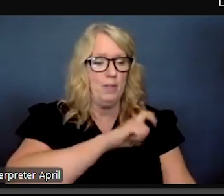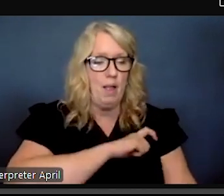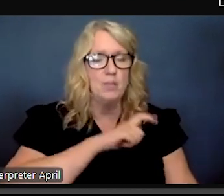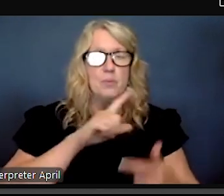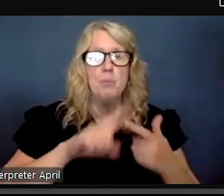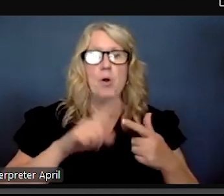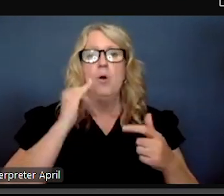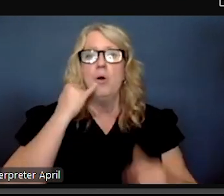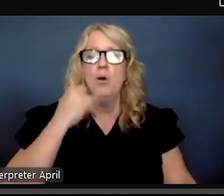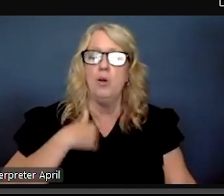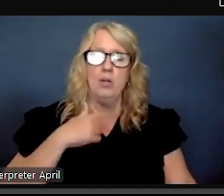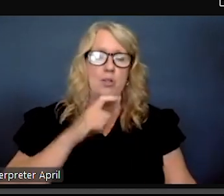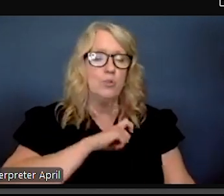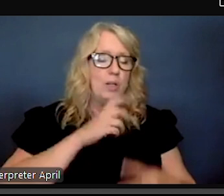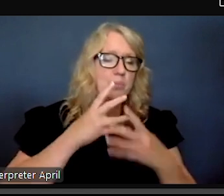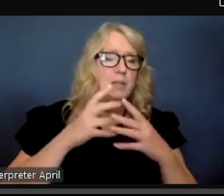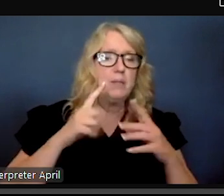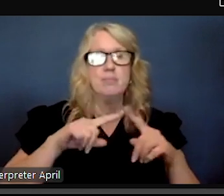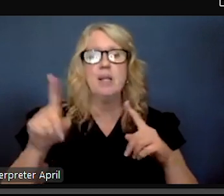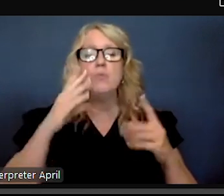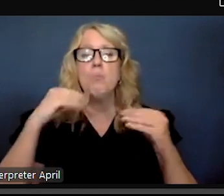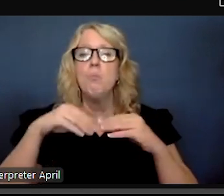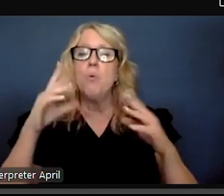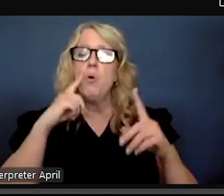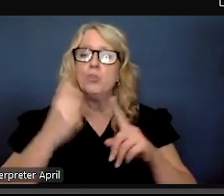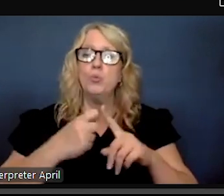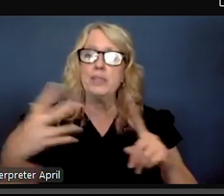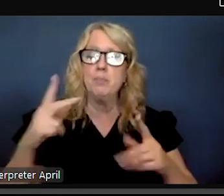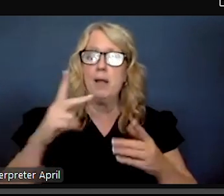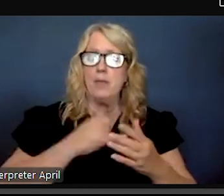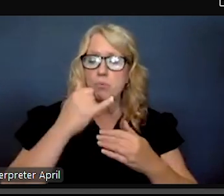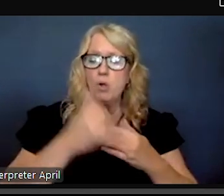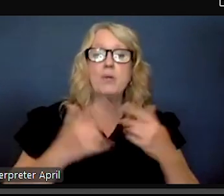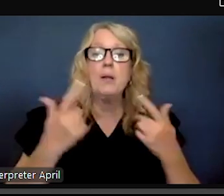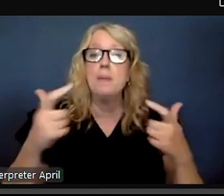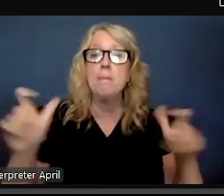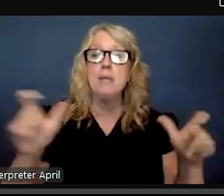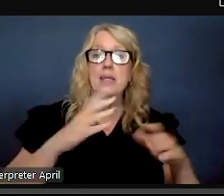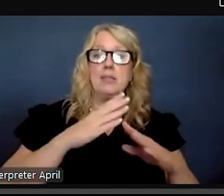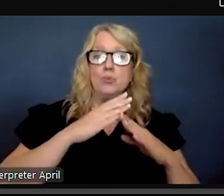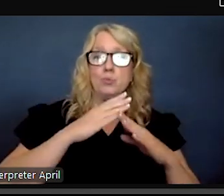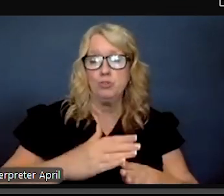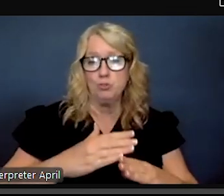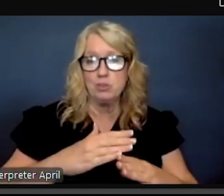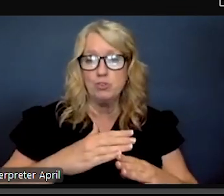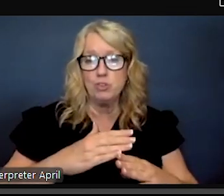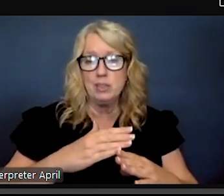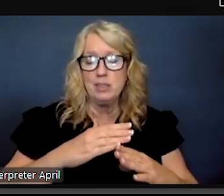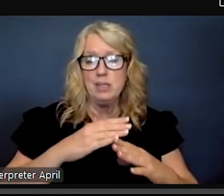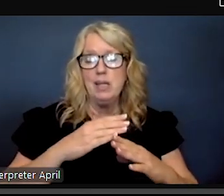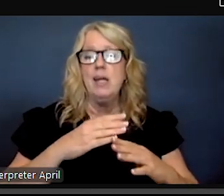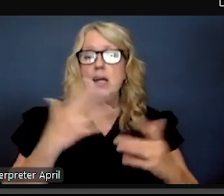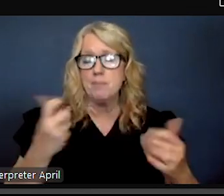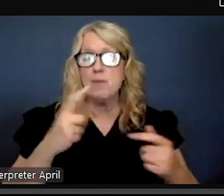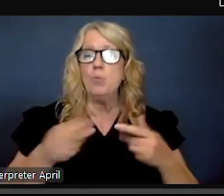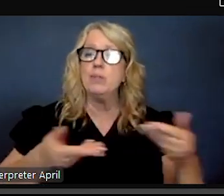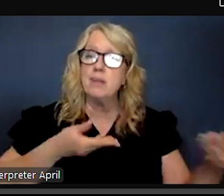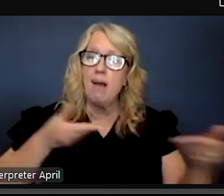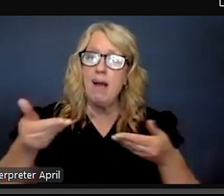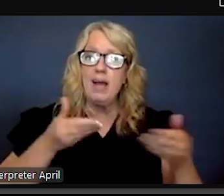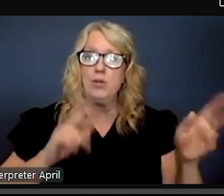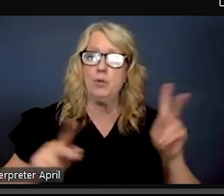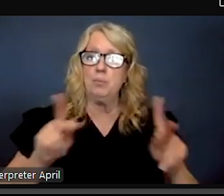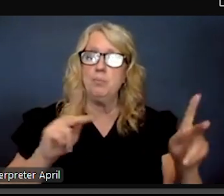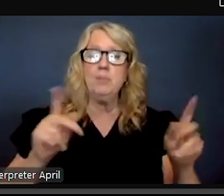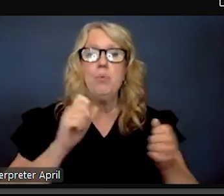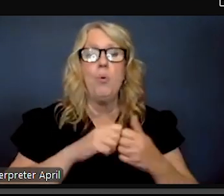courts, correctional officers, and paved the way to expanding the project. The biggest restriction they had was, hiring people with